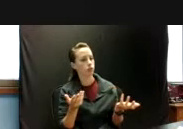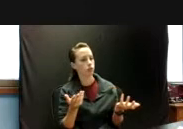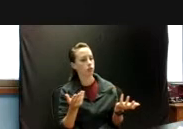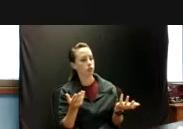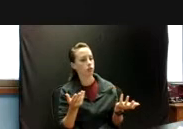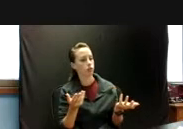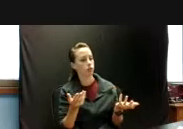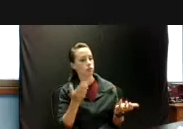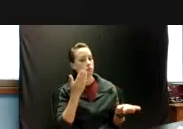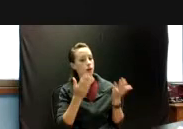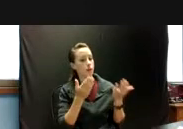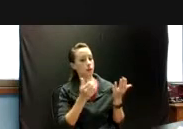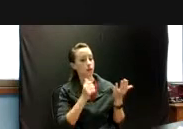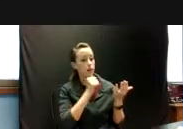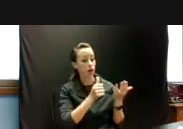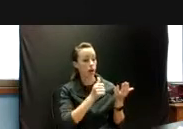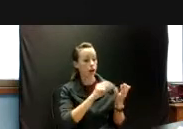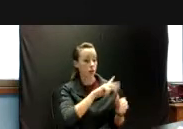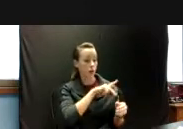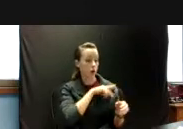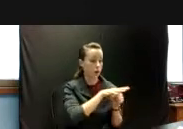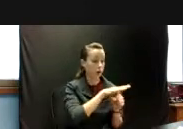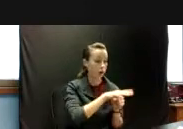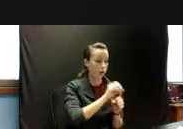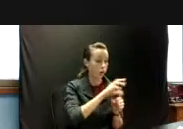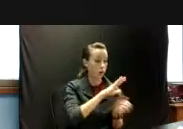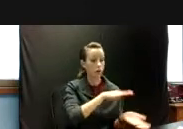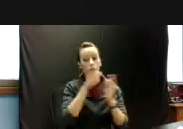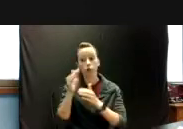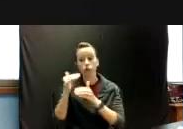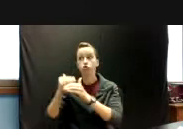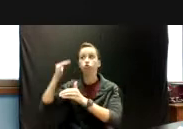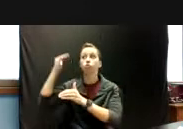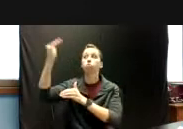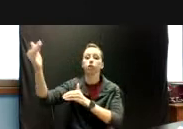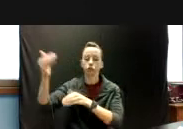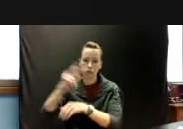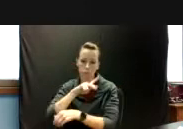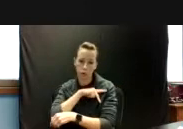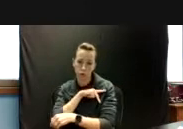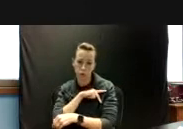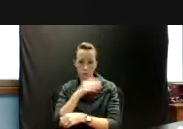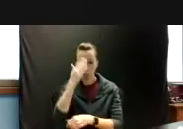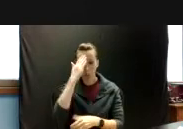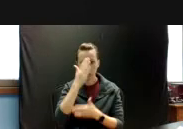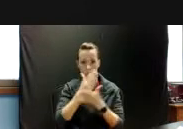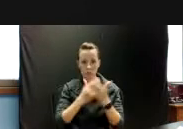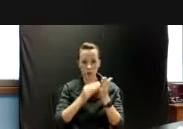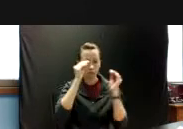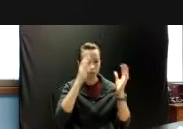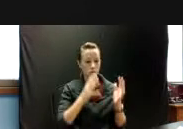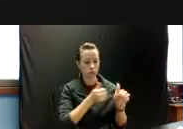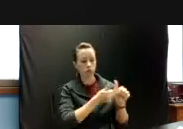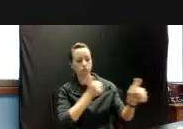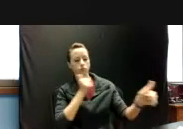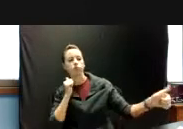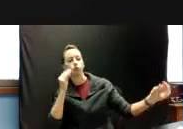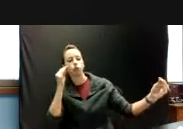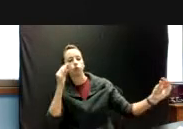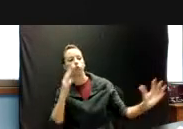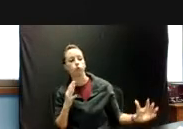or vice versa being too personal. I see a lot of teachers that are either completely distant from their students and we see